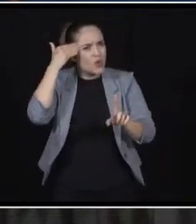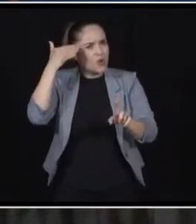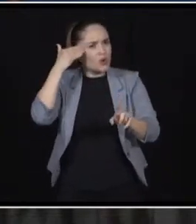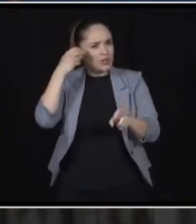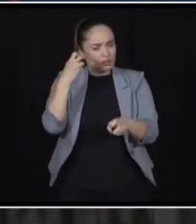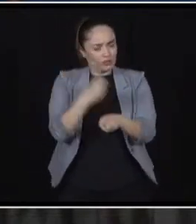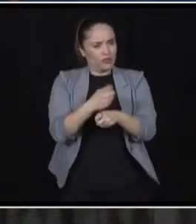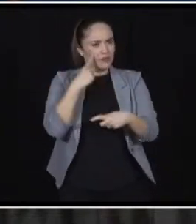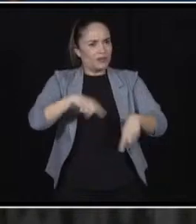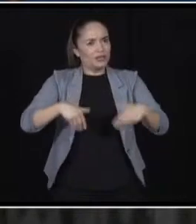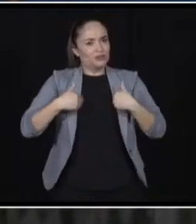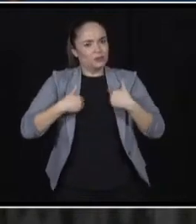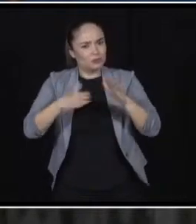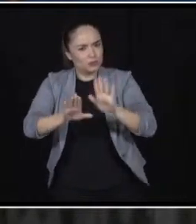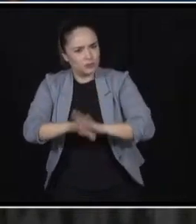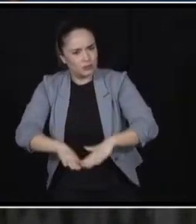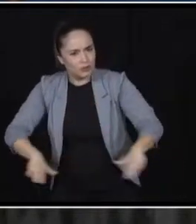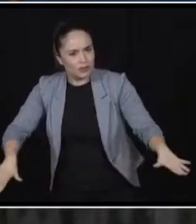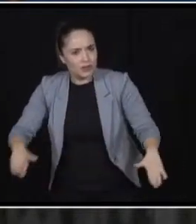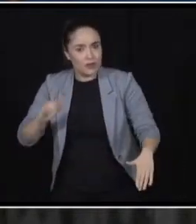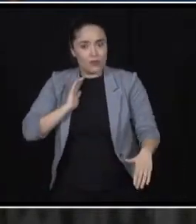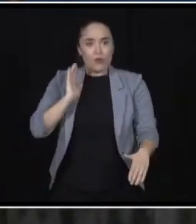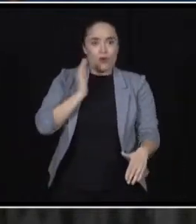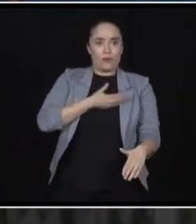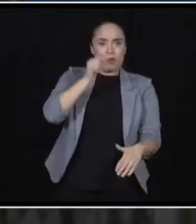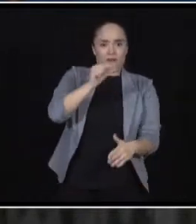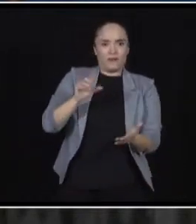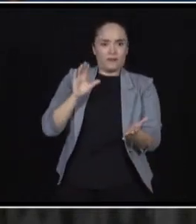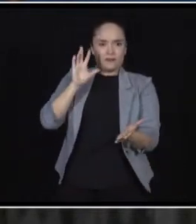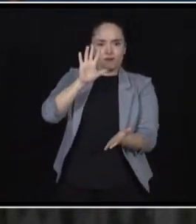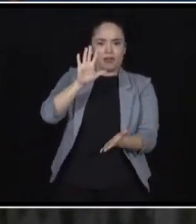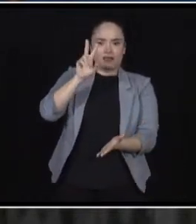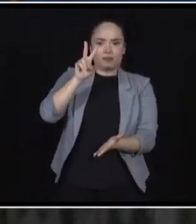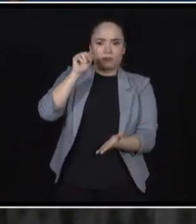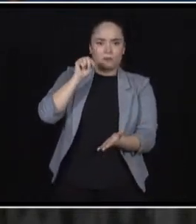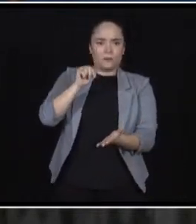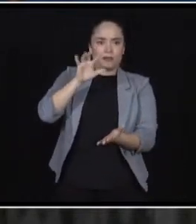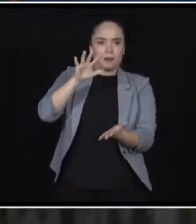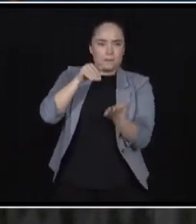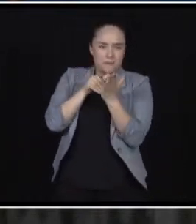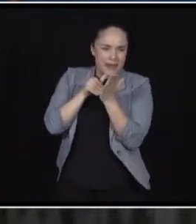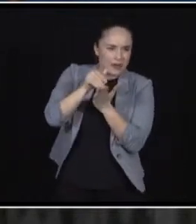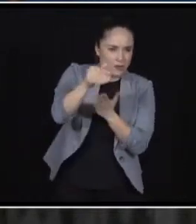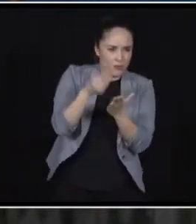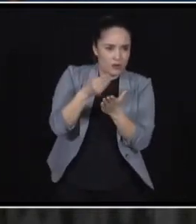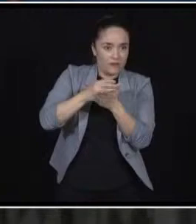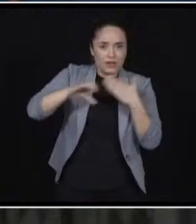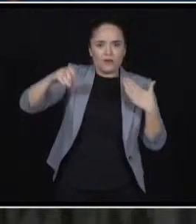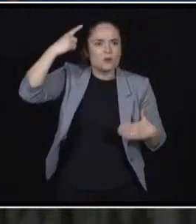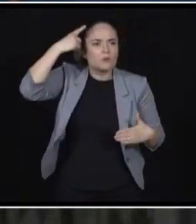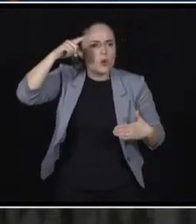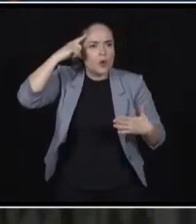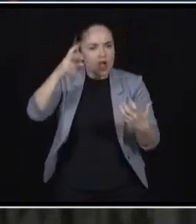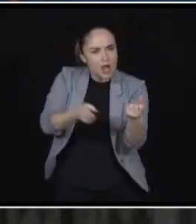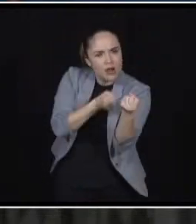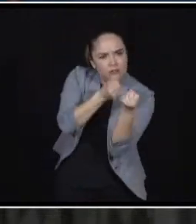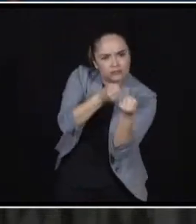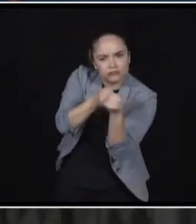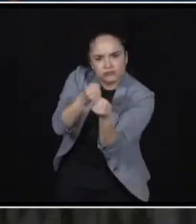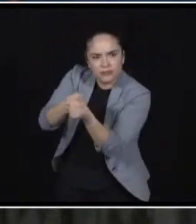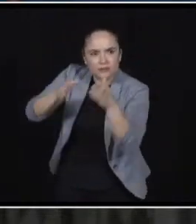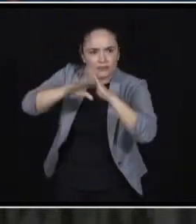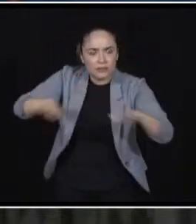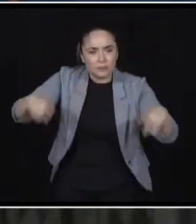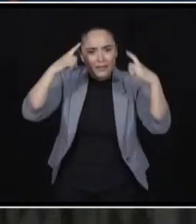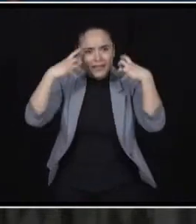million for expanded access to support youth mental health and to support students with special education needs.